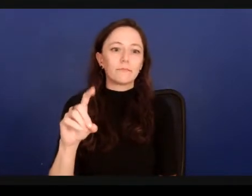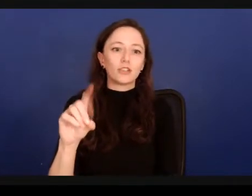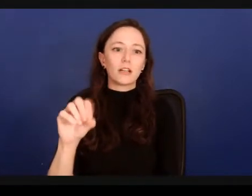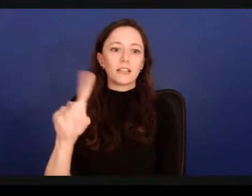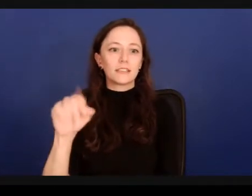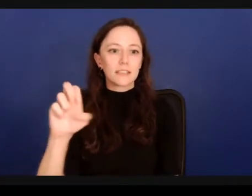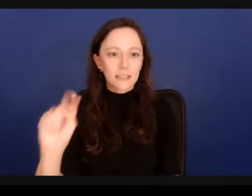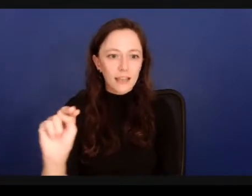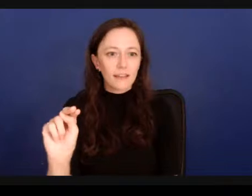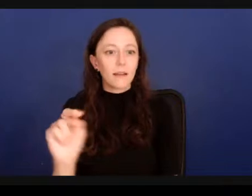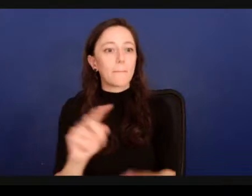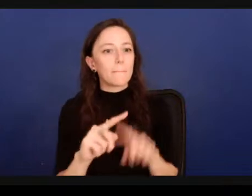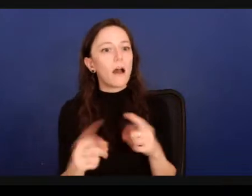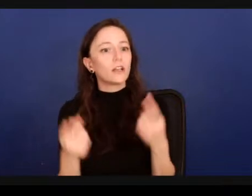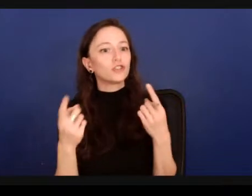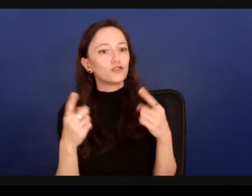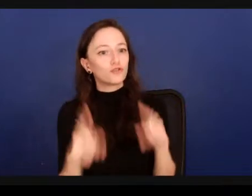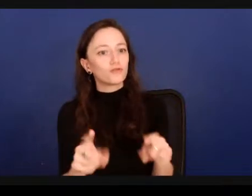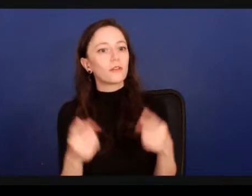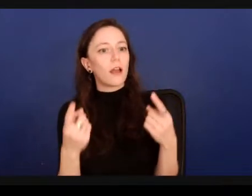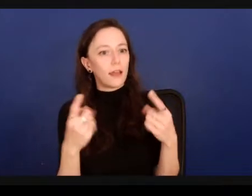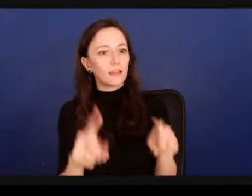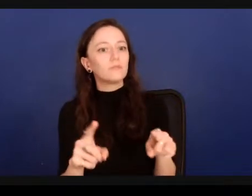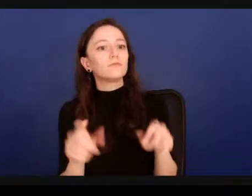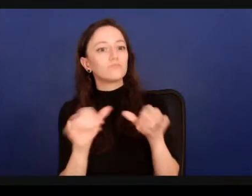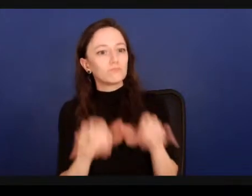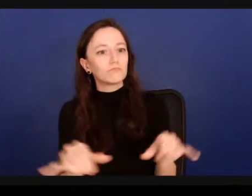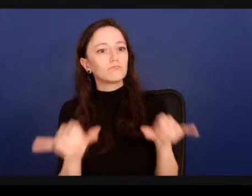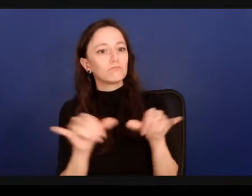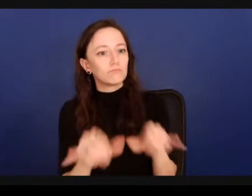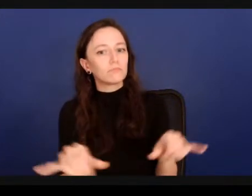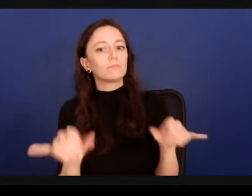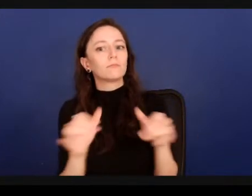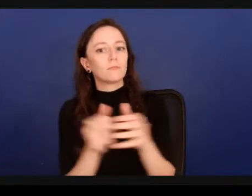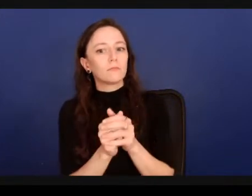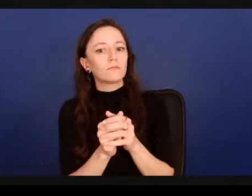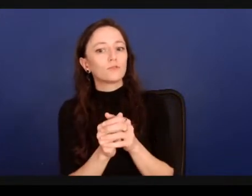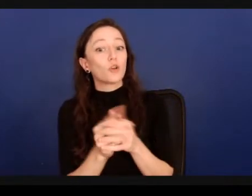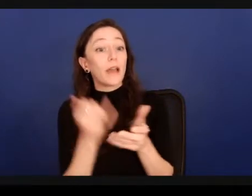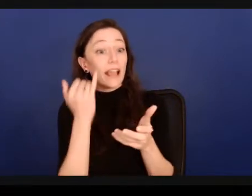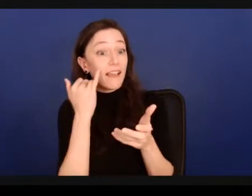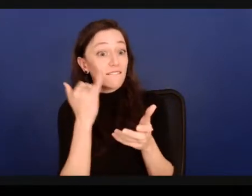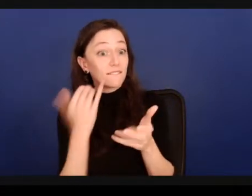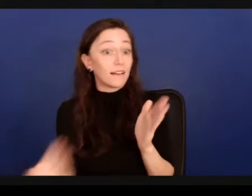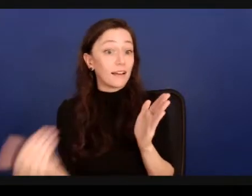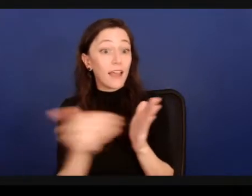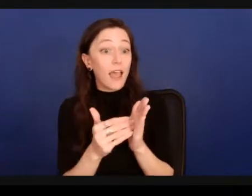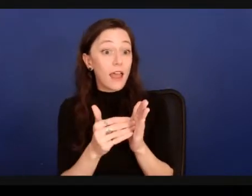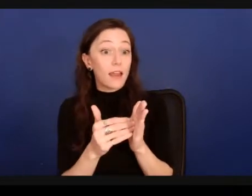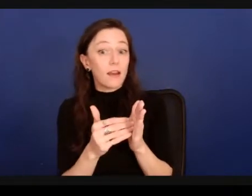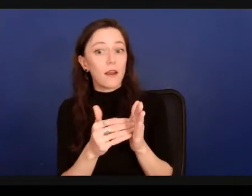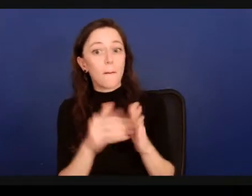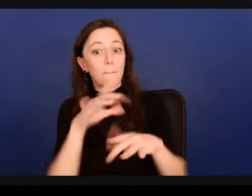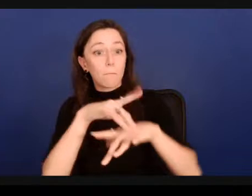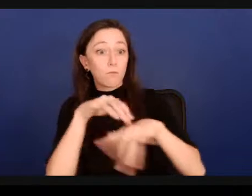is a trend that if you were to see that intensify, that could lead to that being a more real